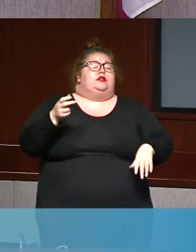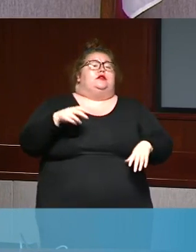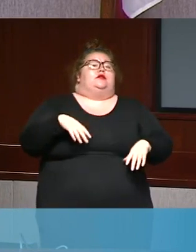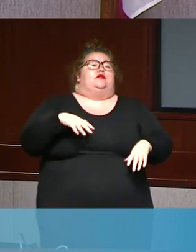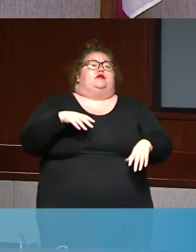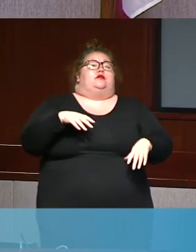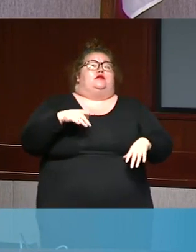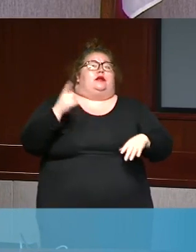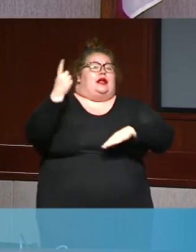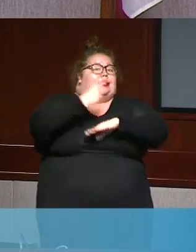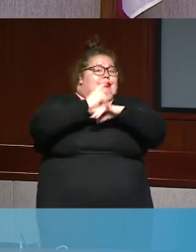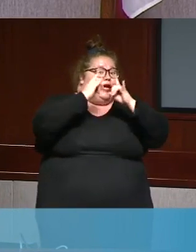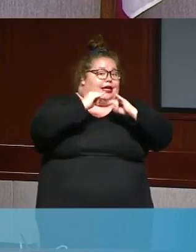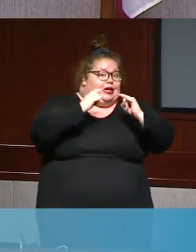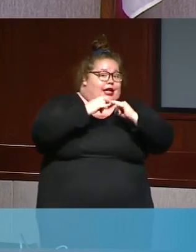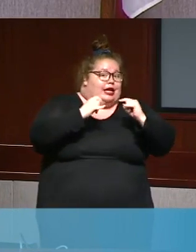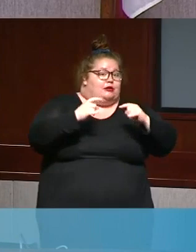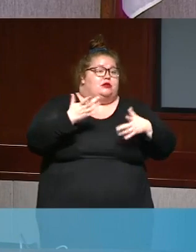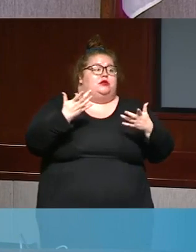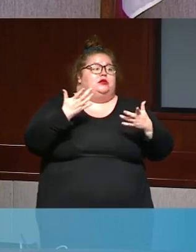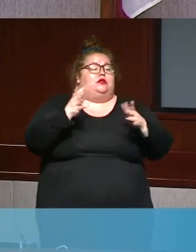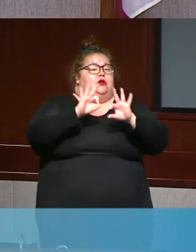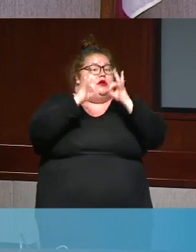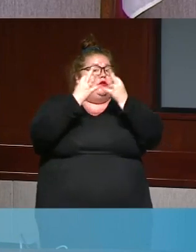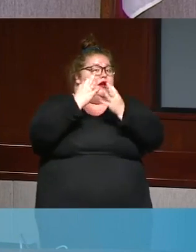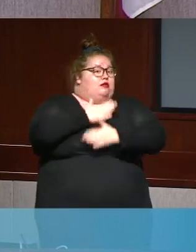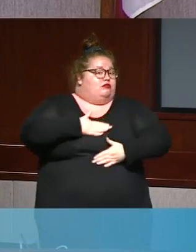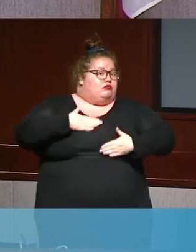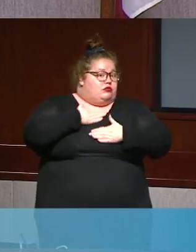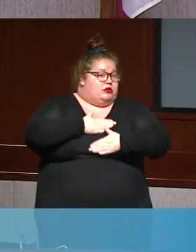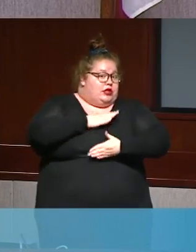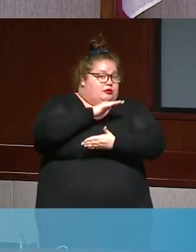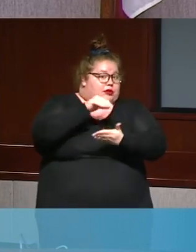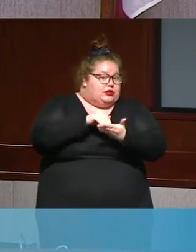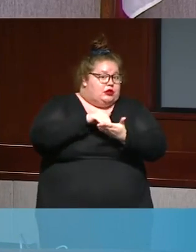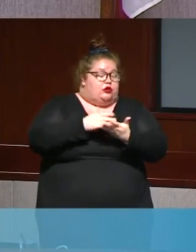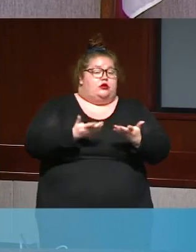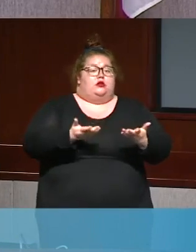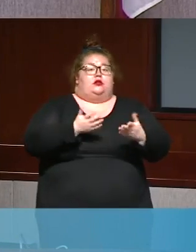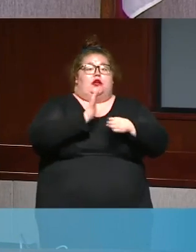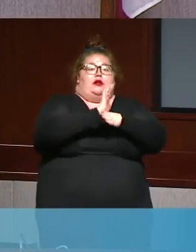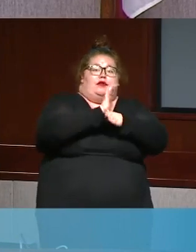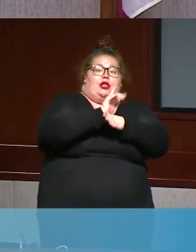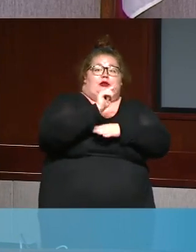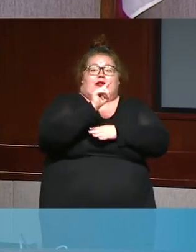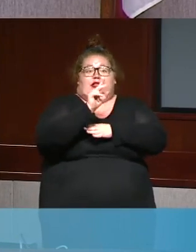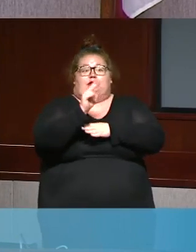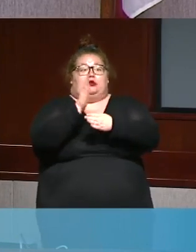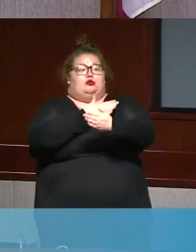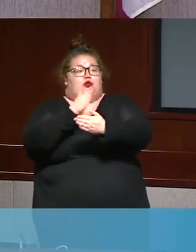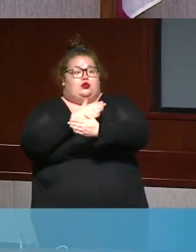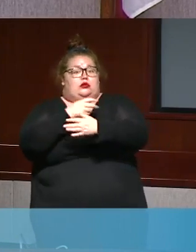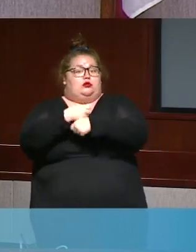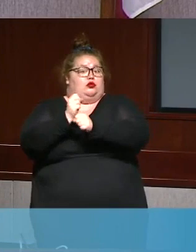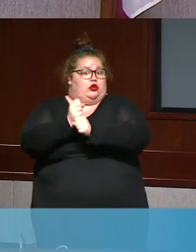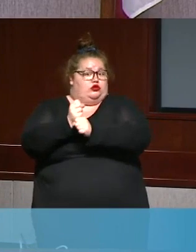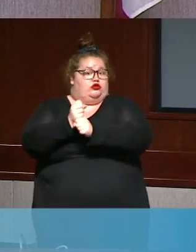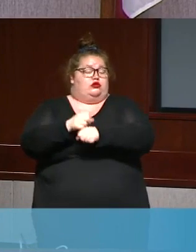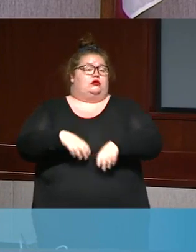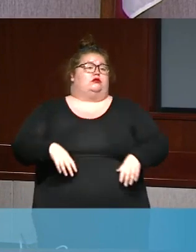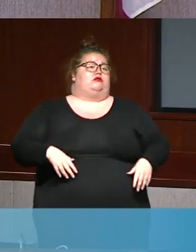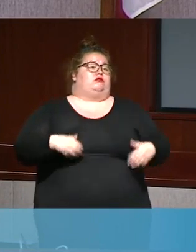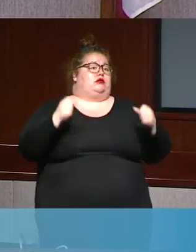camps, family entertainment centers, film, television, and music production,